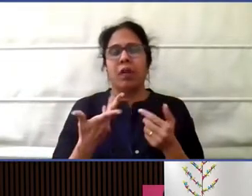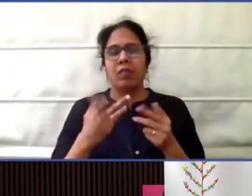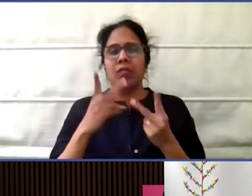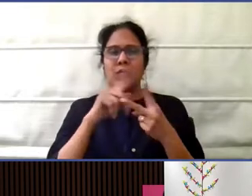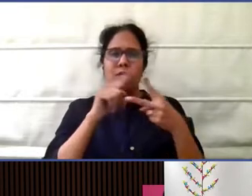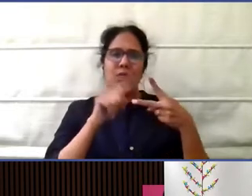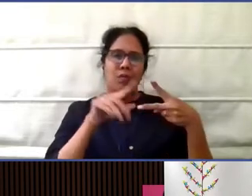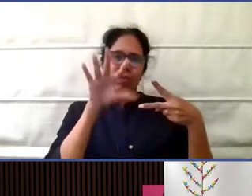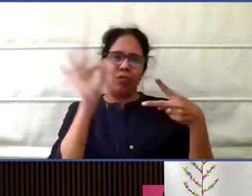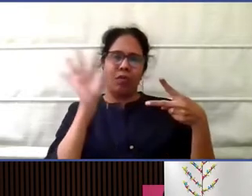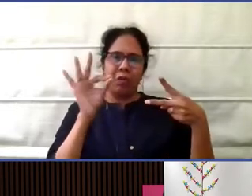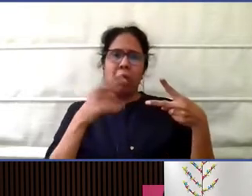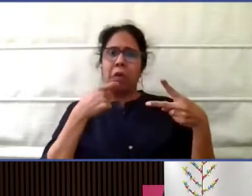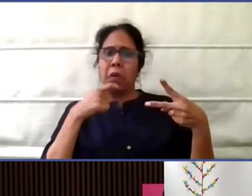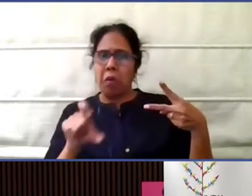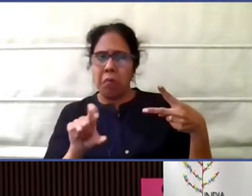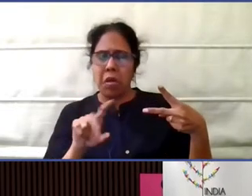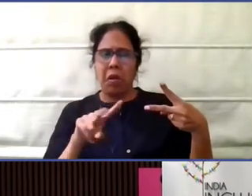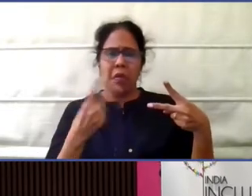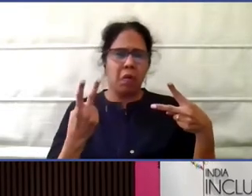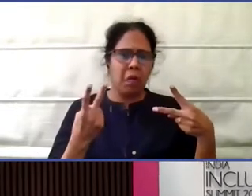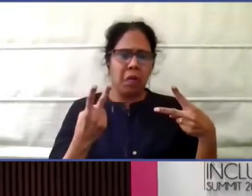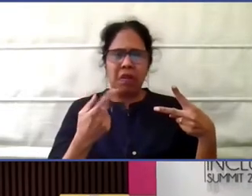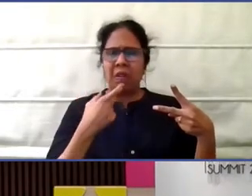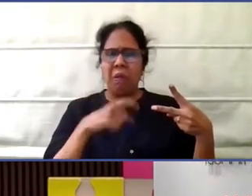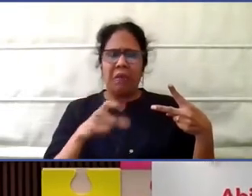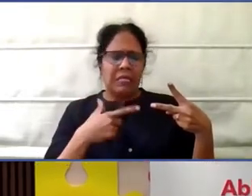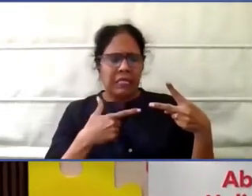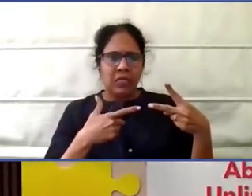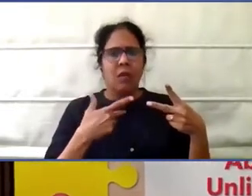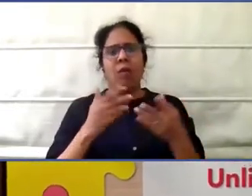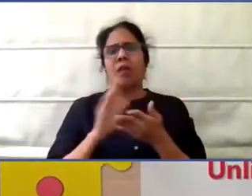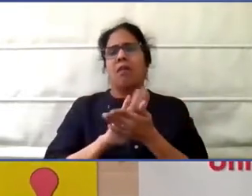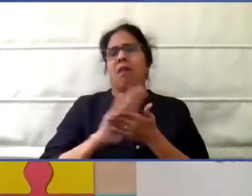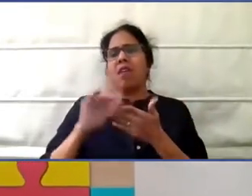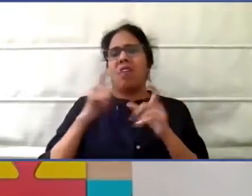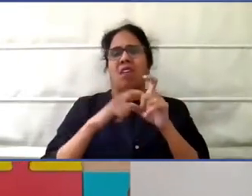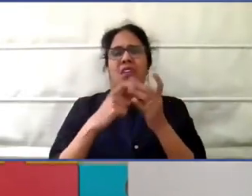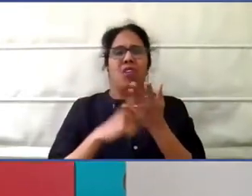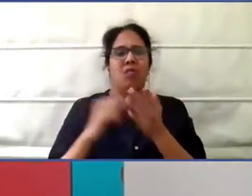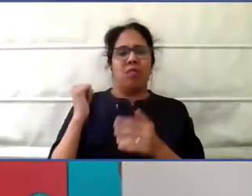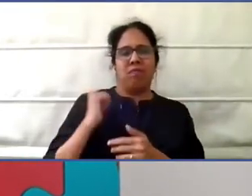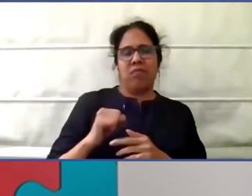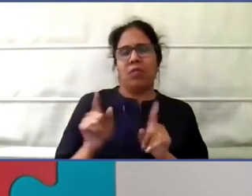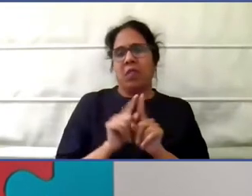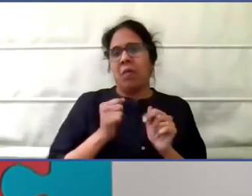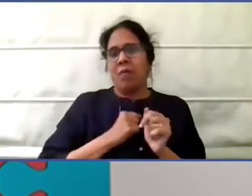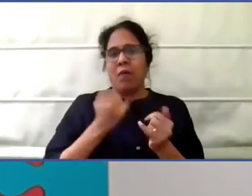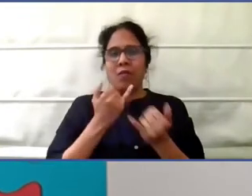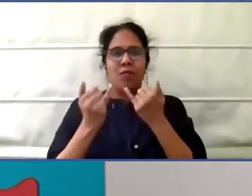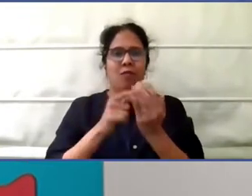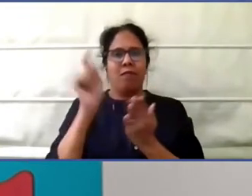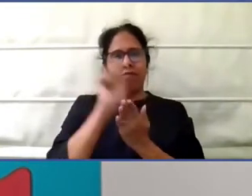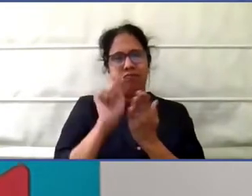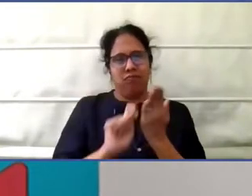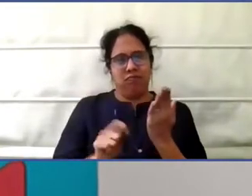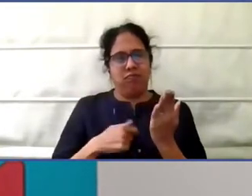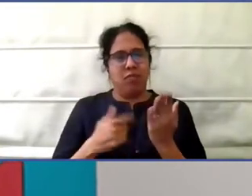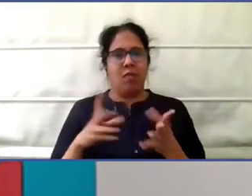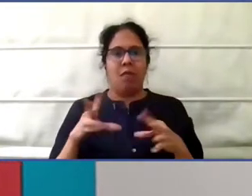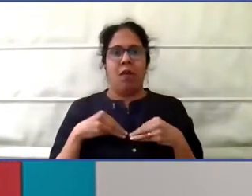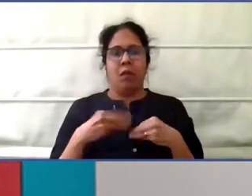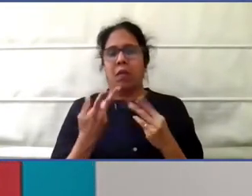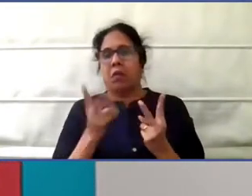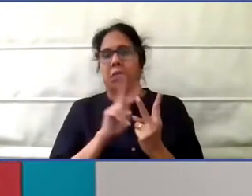complain, and be the victim of the circumstances, or be the hero of my life and script my own story. I chose the latter, and that